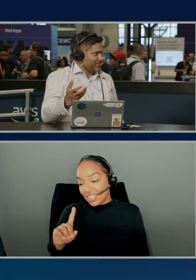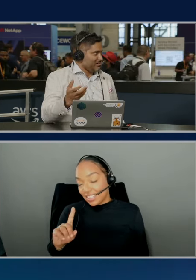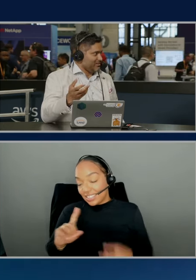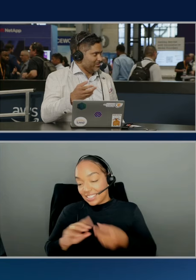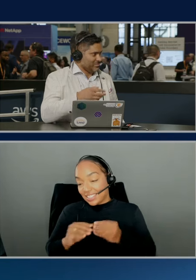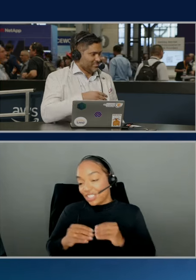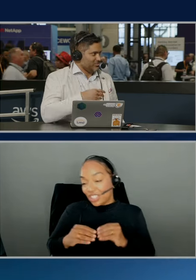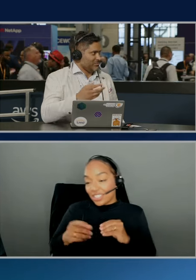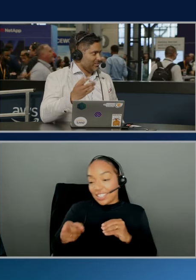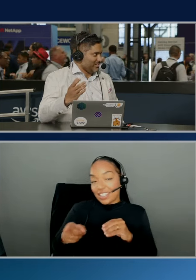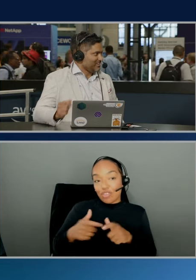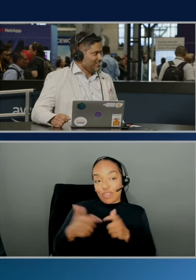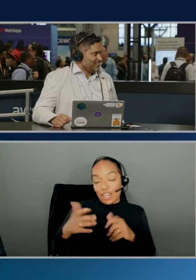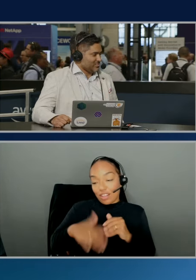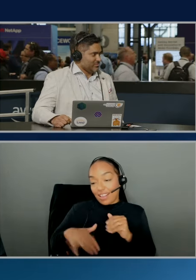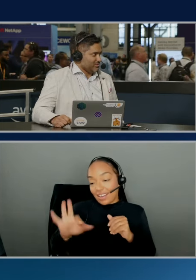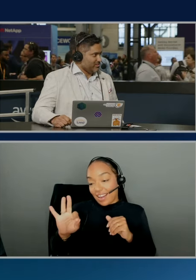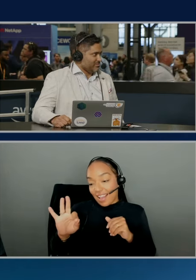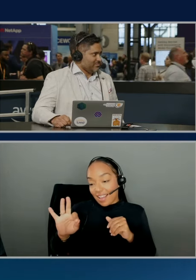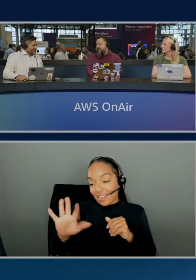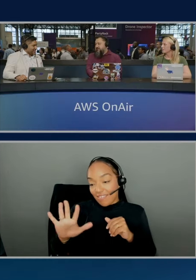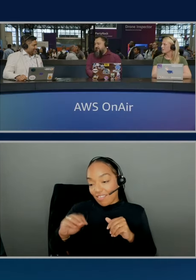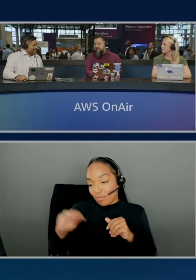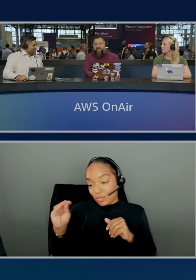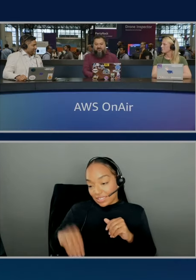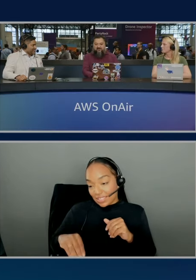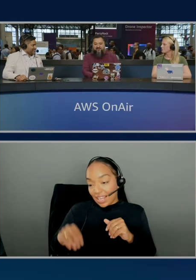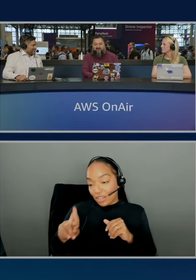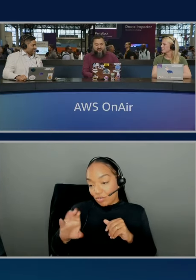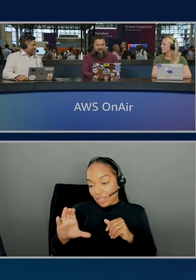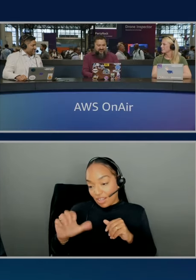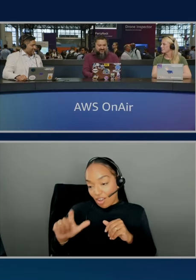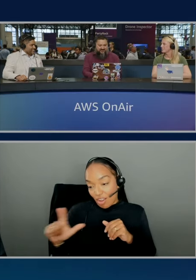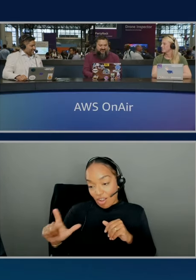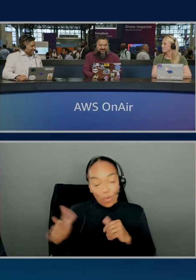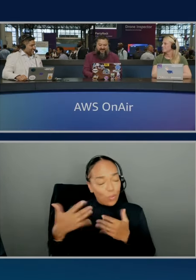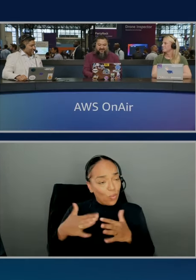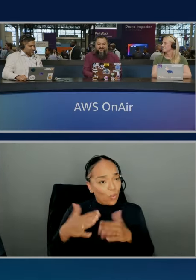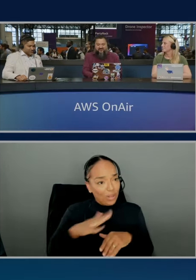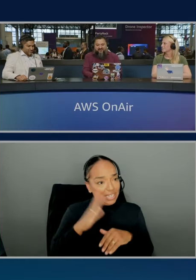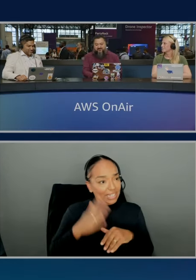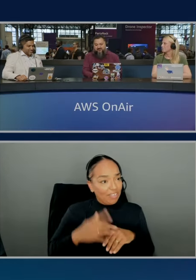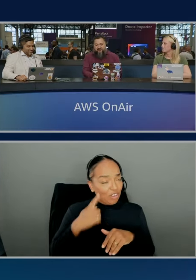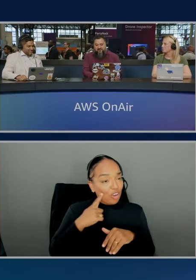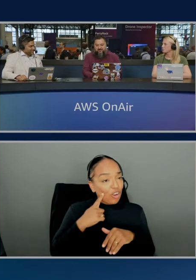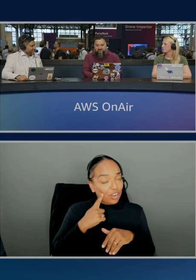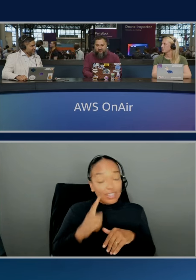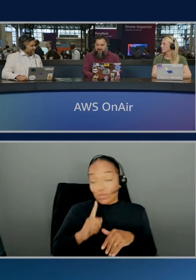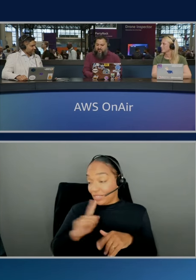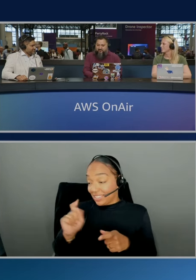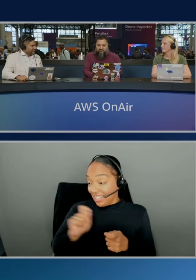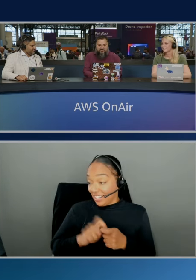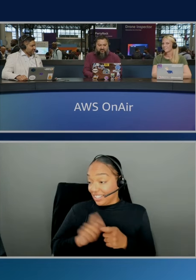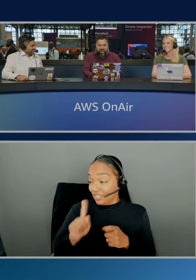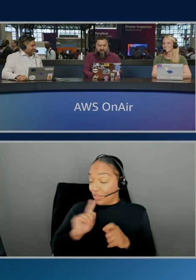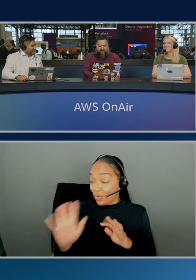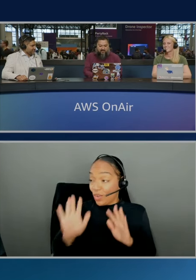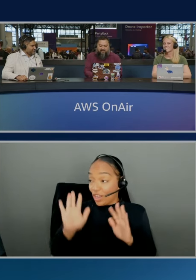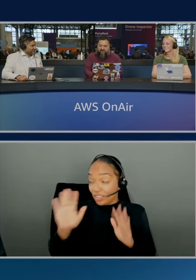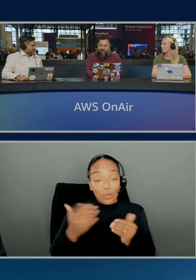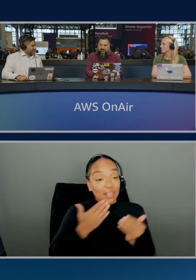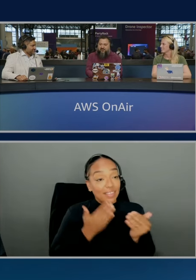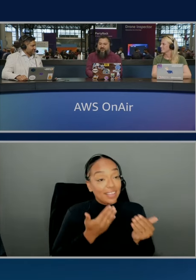95% recall, which is extremely that's extremely unheard wonderful. of. That's unheard of. That's fantastic, man. Yeah, exactly. So it's wonderful. Well, thank you. Thank you